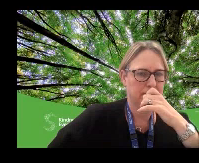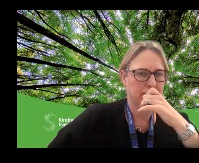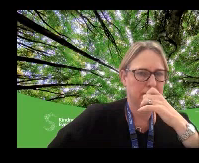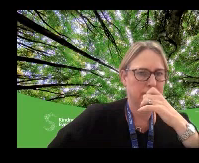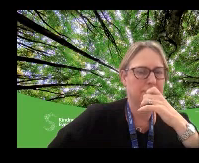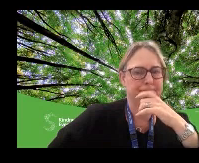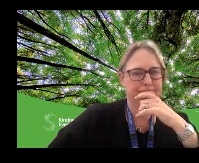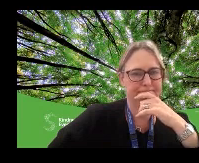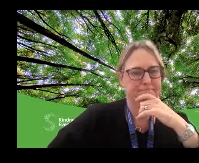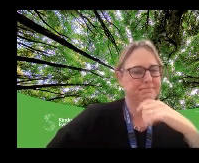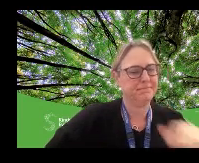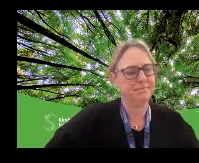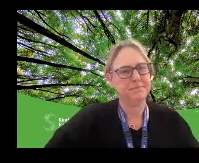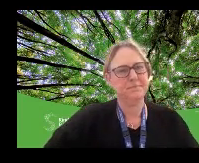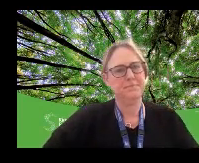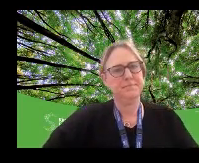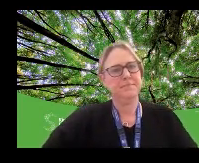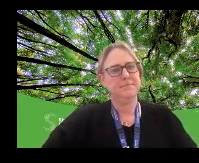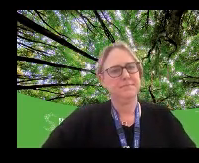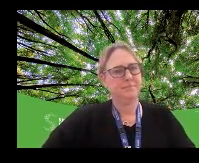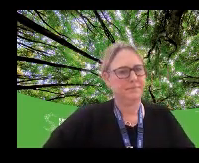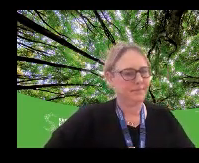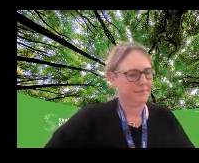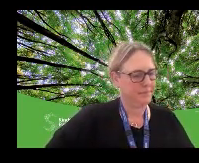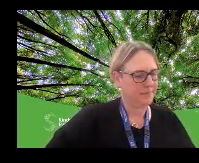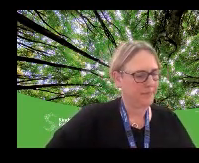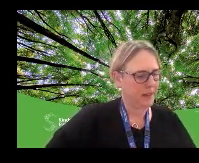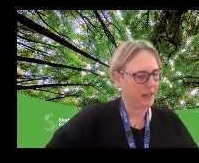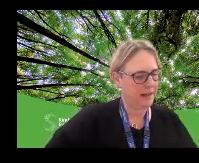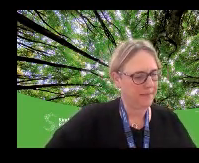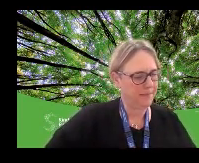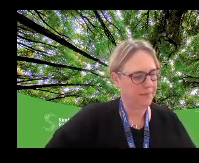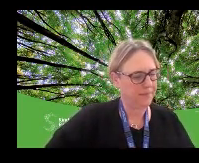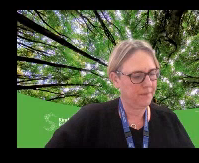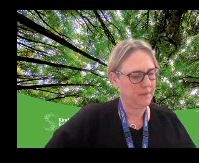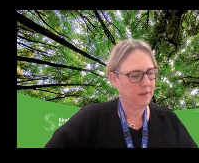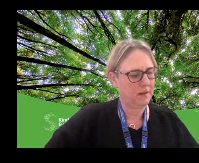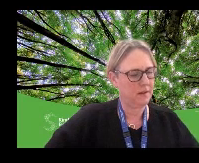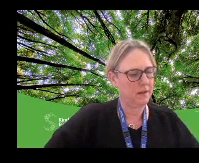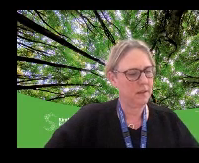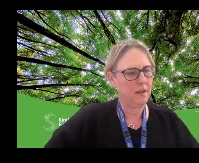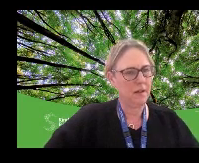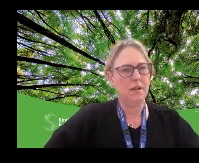Information relating to the young person's possible neurodiversity. Yeah.